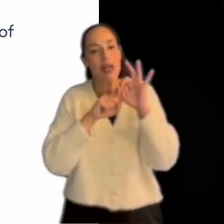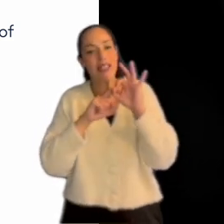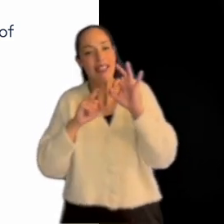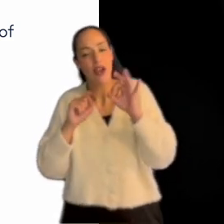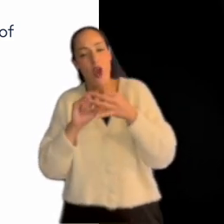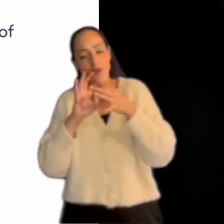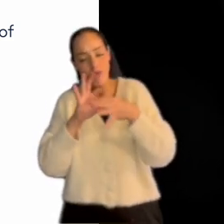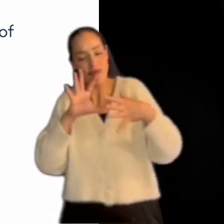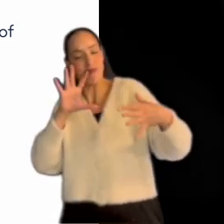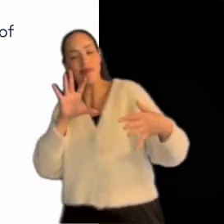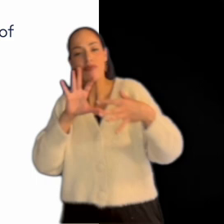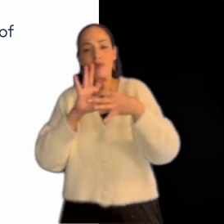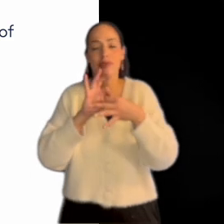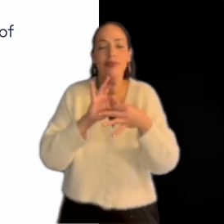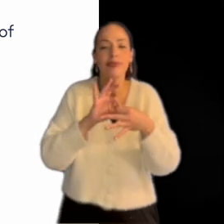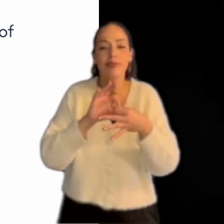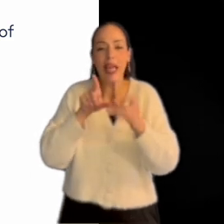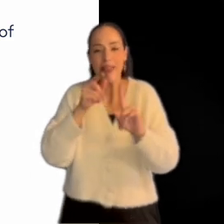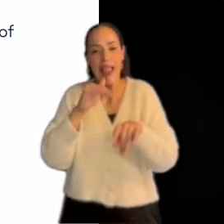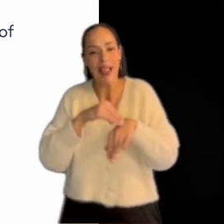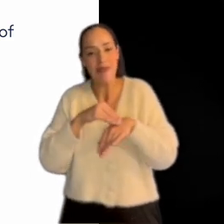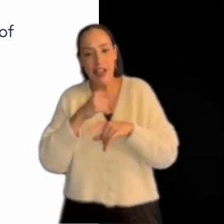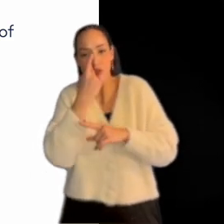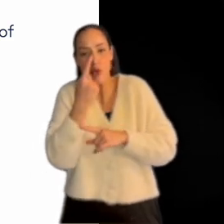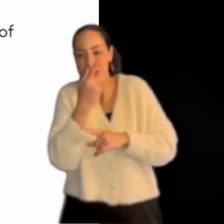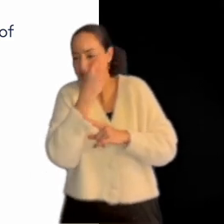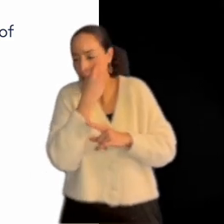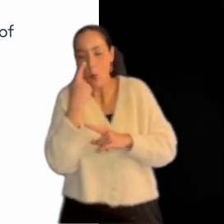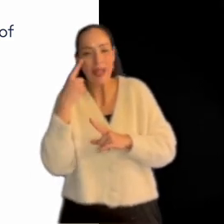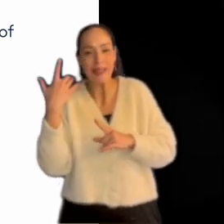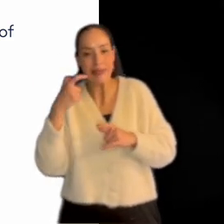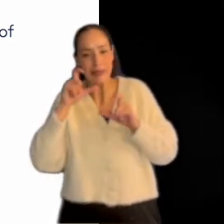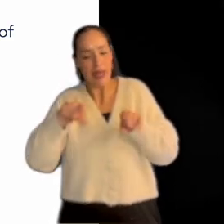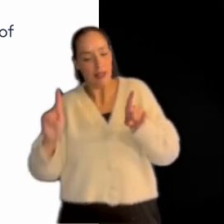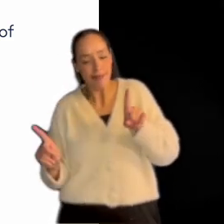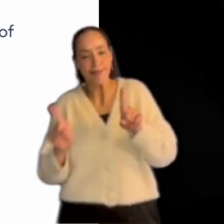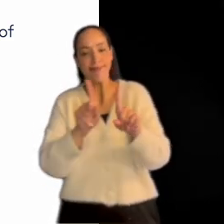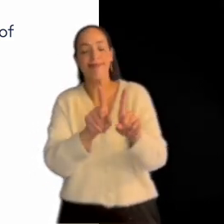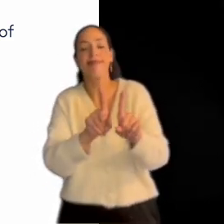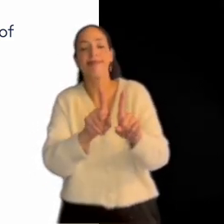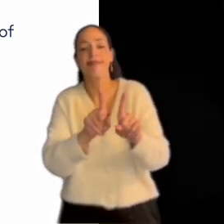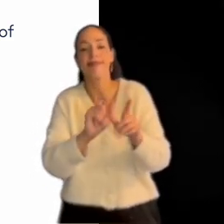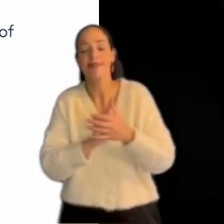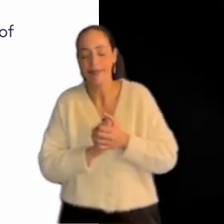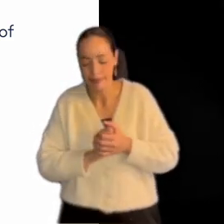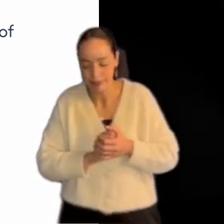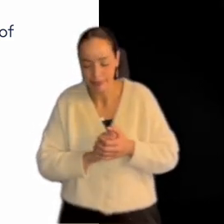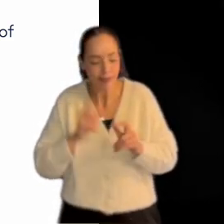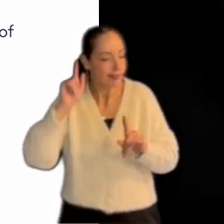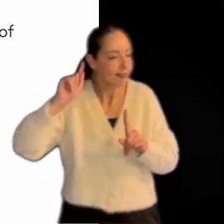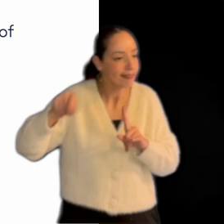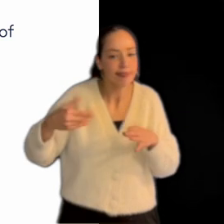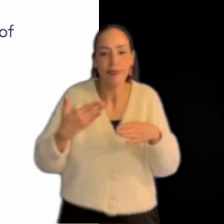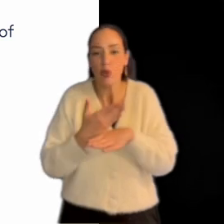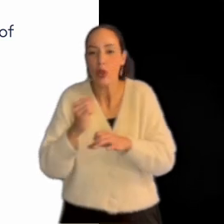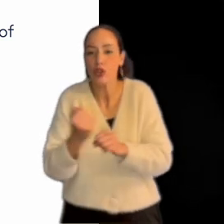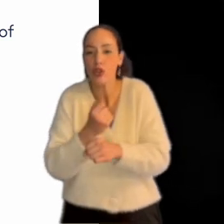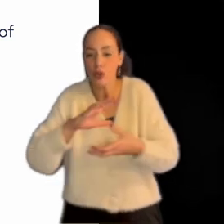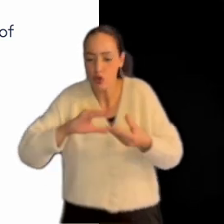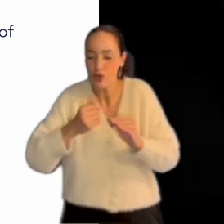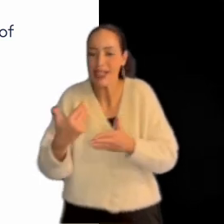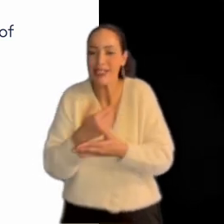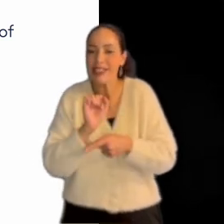It overlooks the work that we do when we create safety, offer choices to restore control, support coping, facilitate